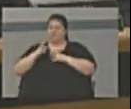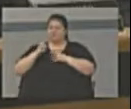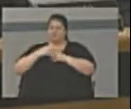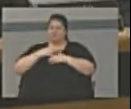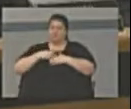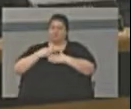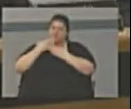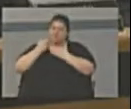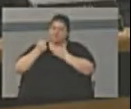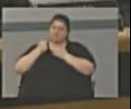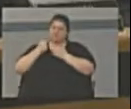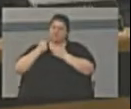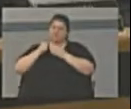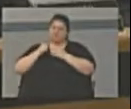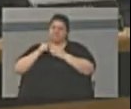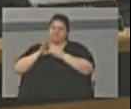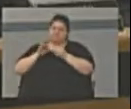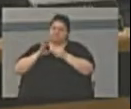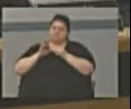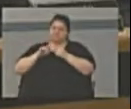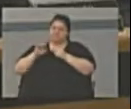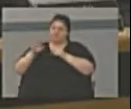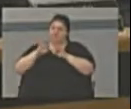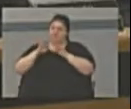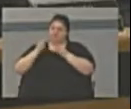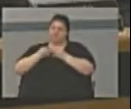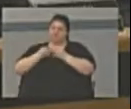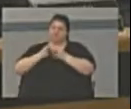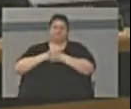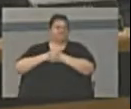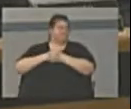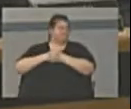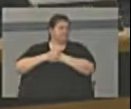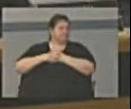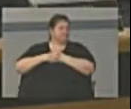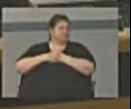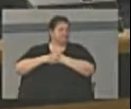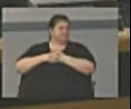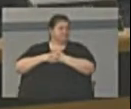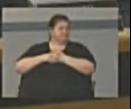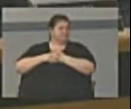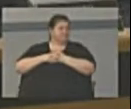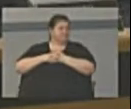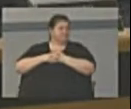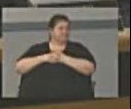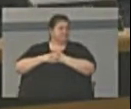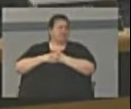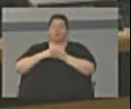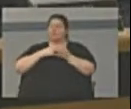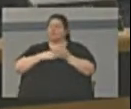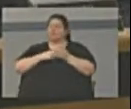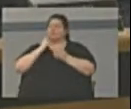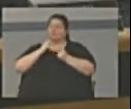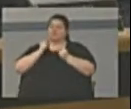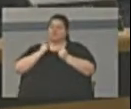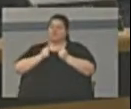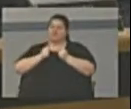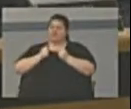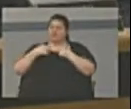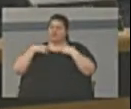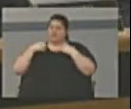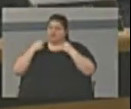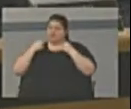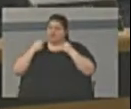her family and remember her in our prayers. Speedy recovery wishes to Jan Robinson, former council